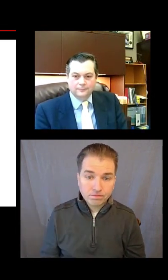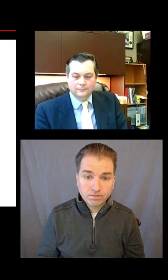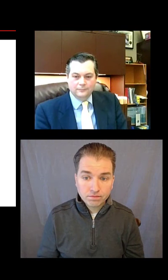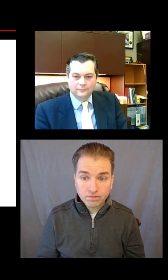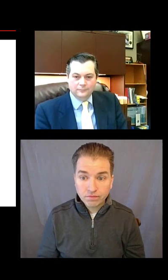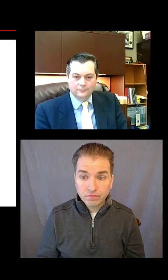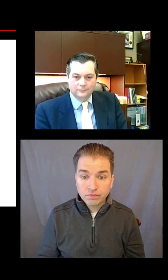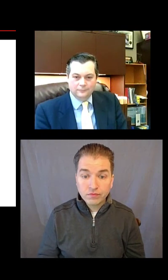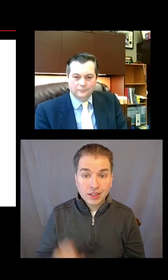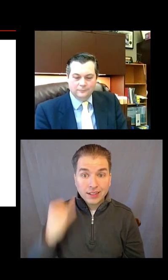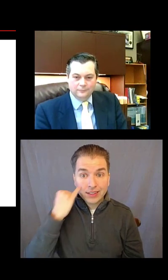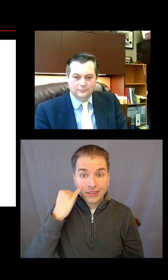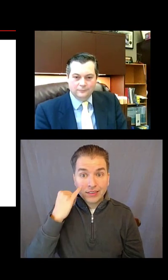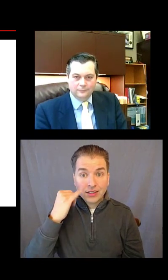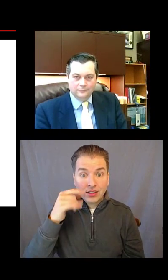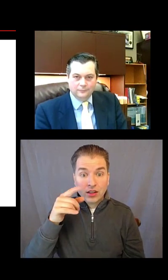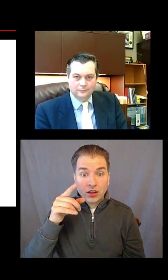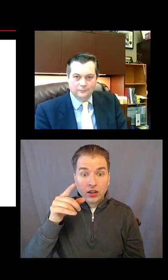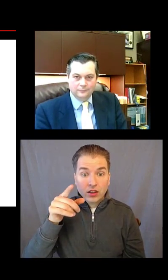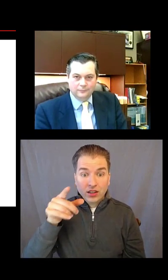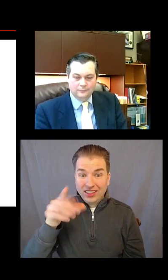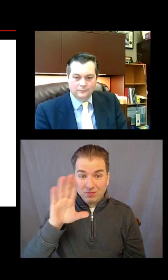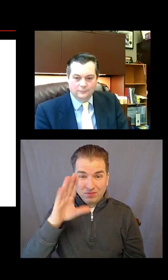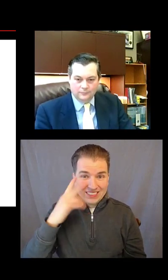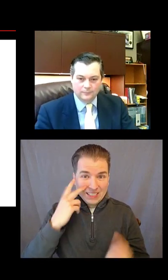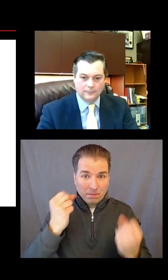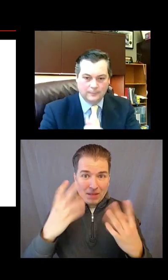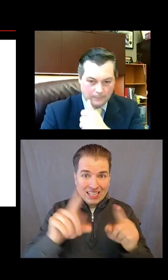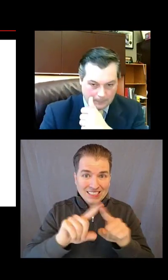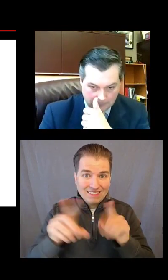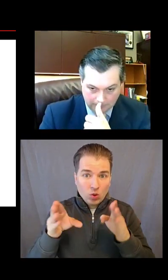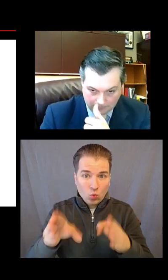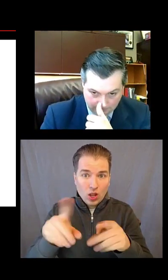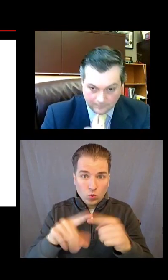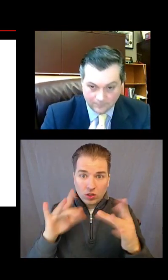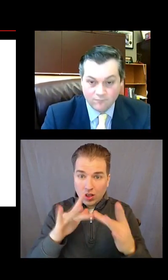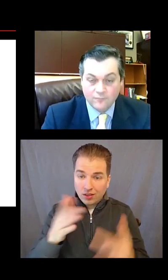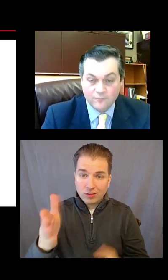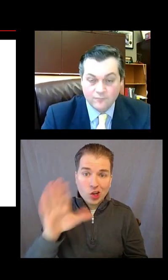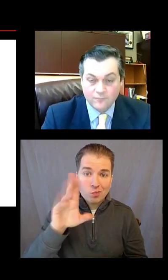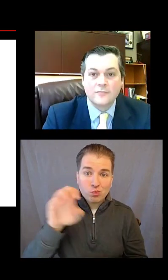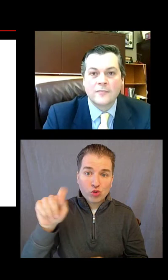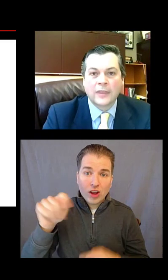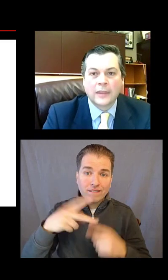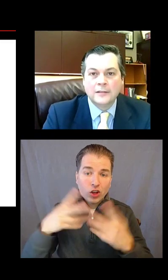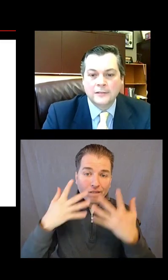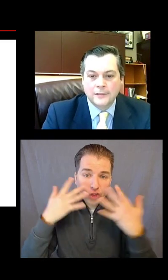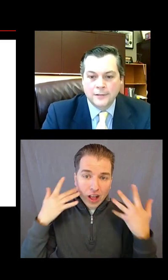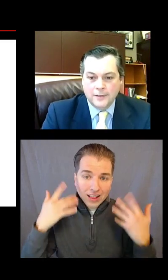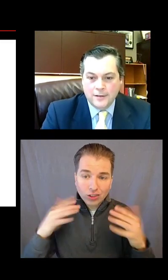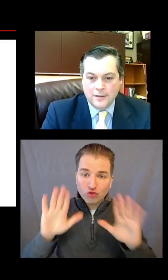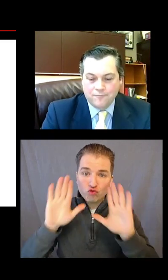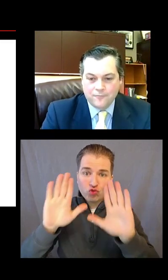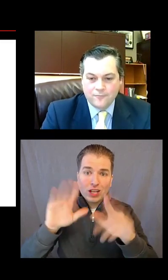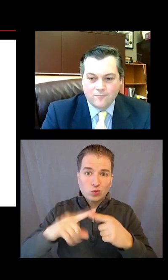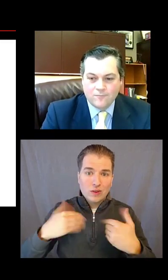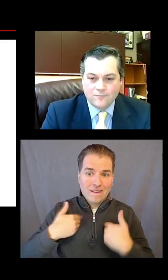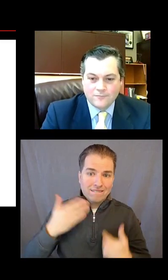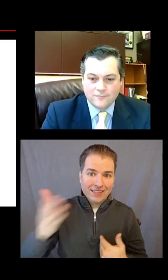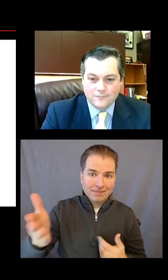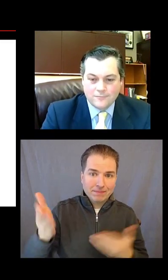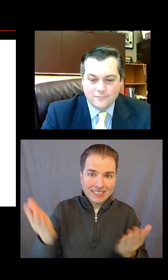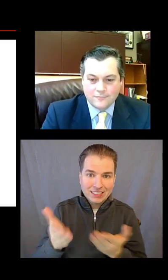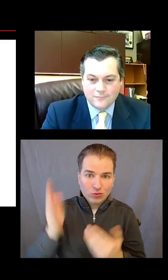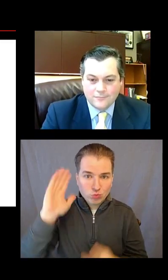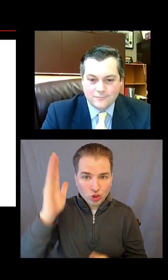for you after you've left this presentation. Brett is easily accessible. He is always friendly, and